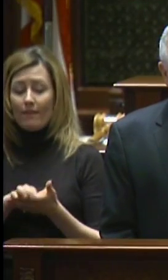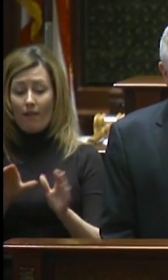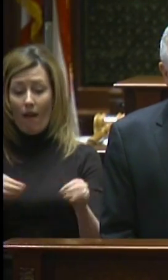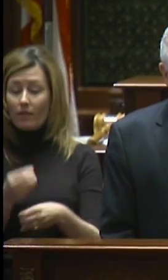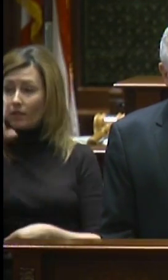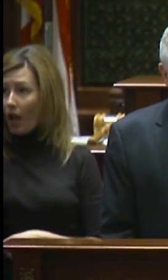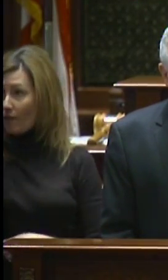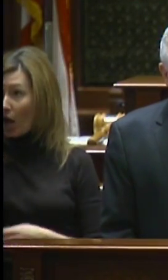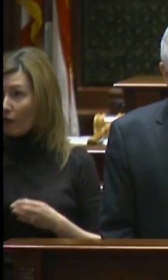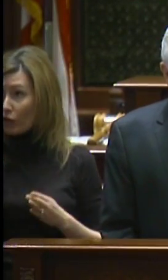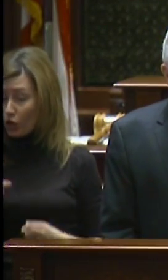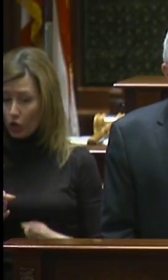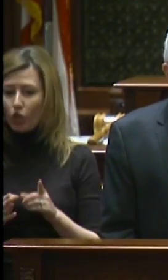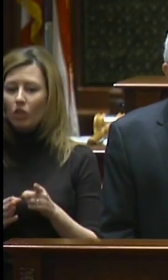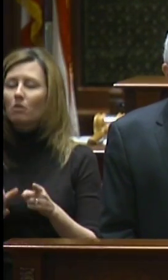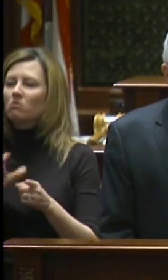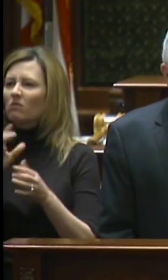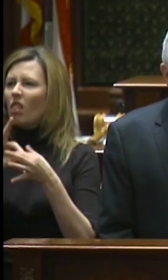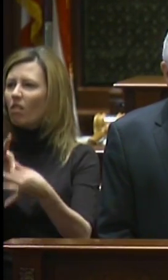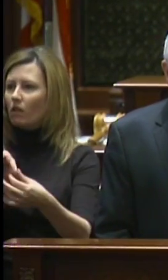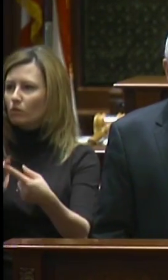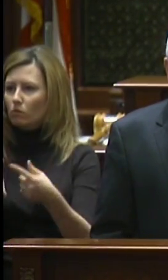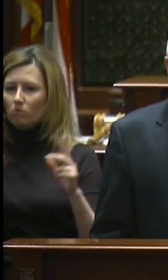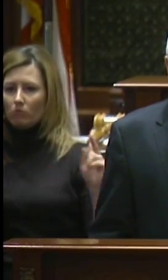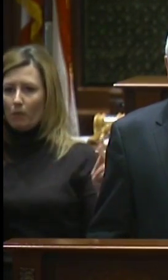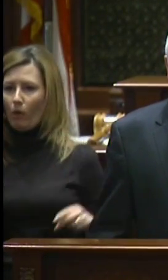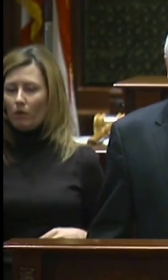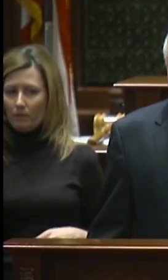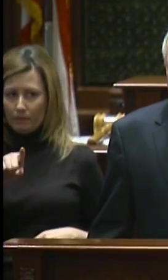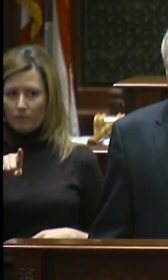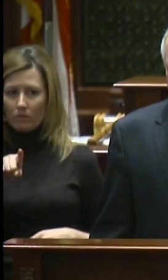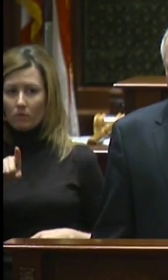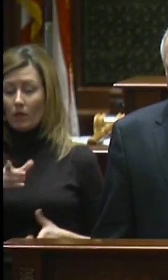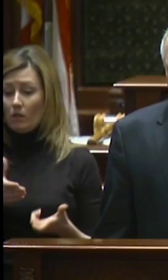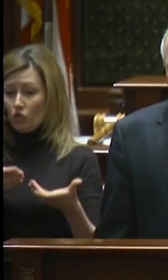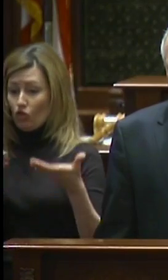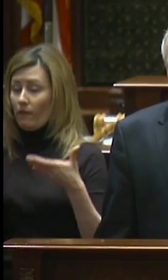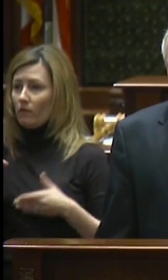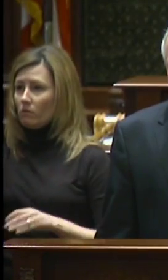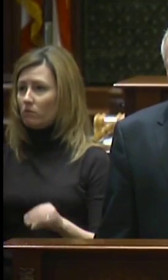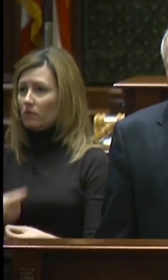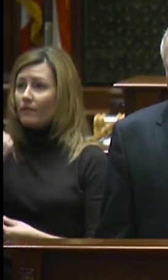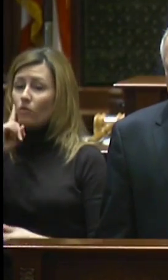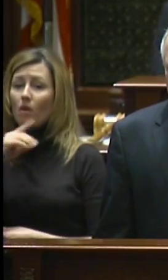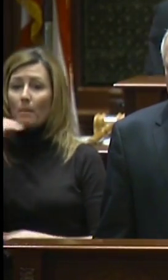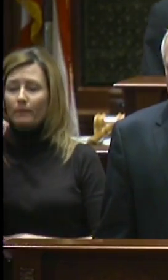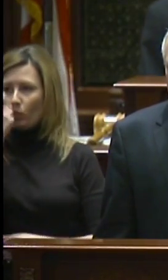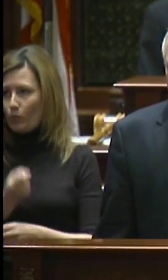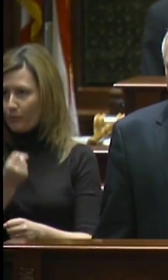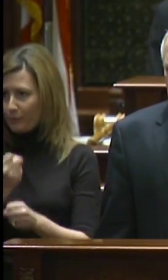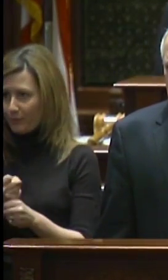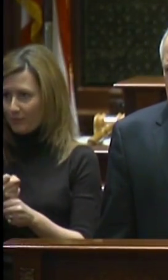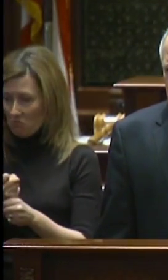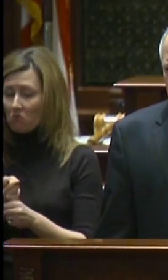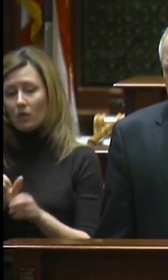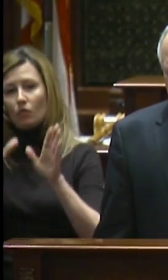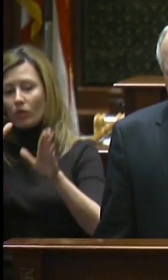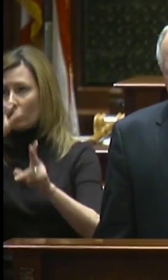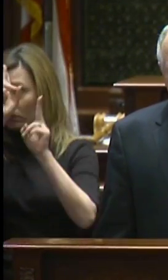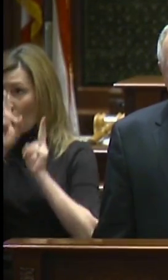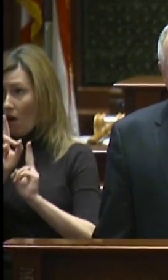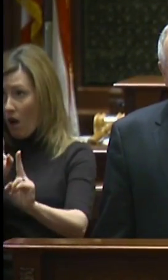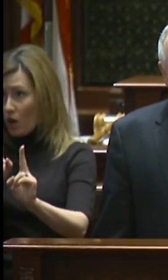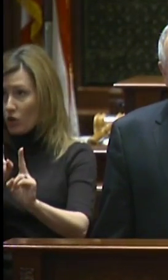governor is one that belongs to the people. And in serving in this office for nearly a year, it's been a great honor